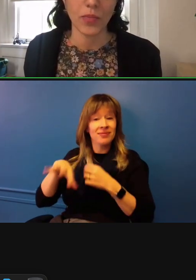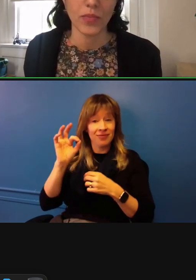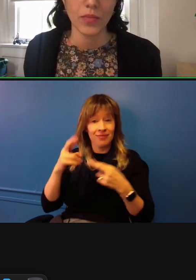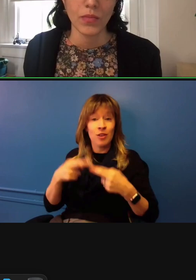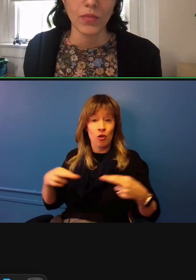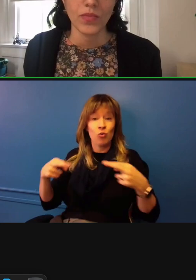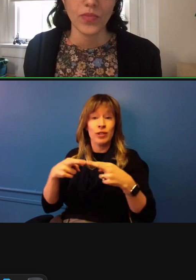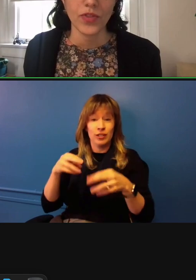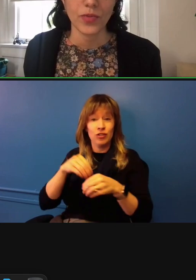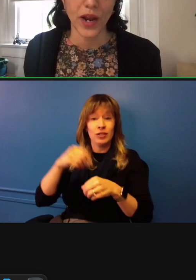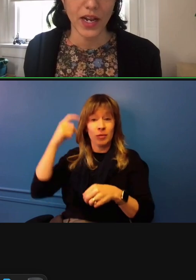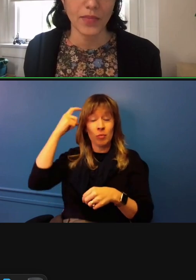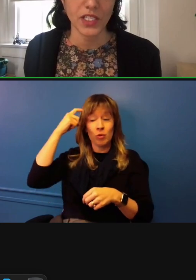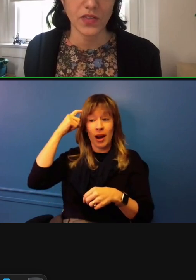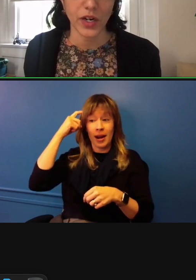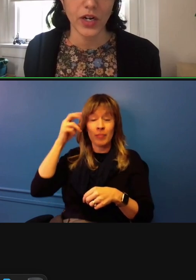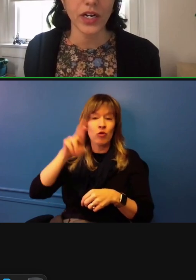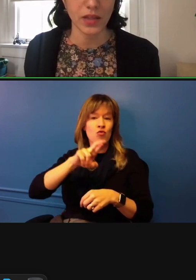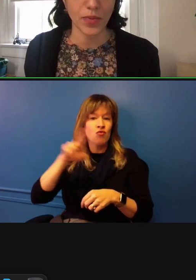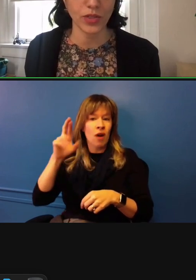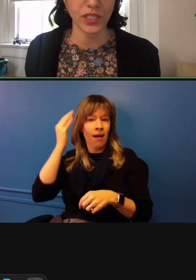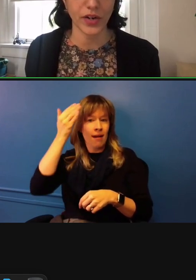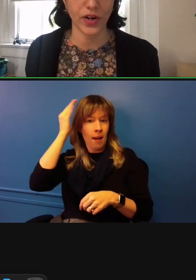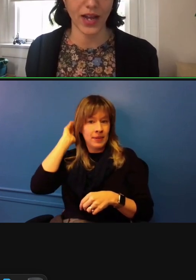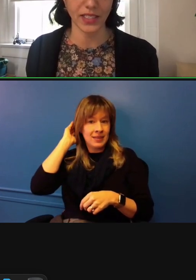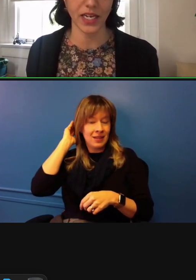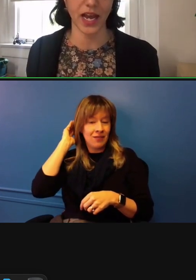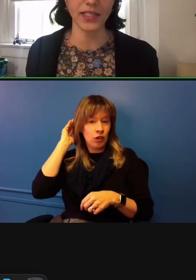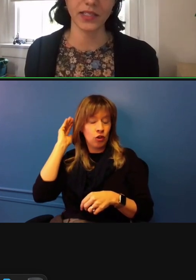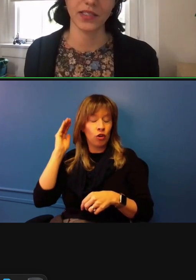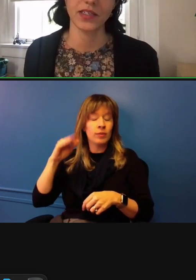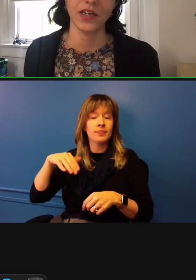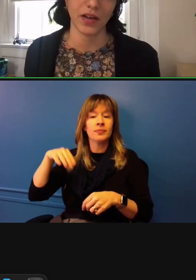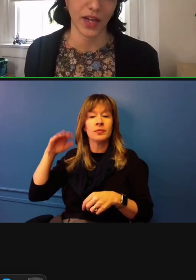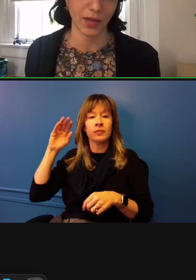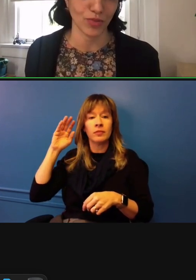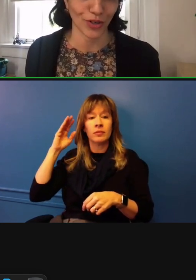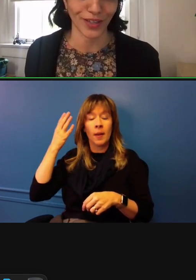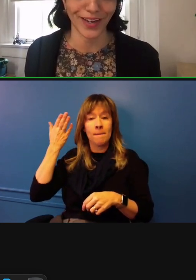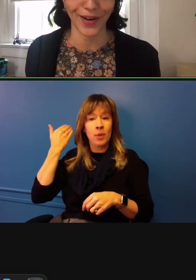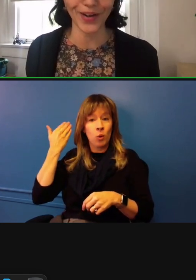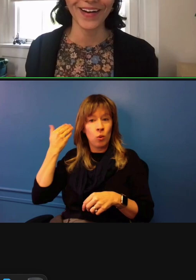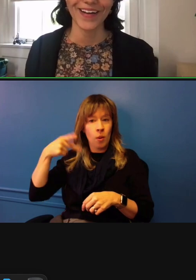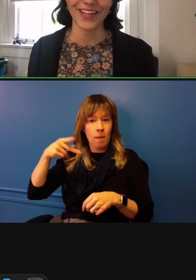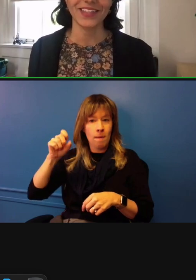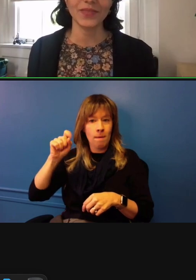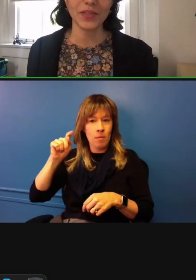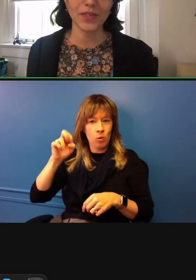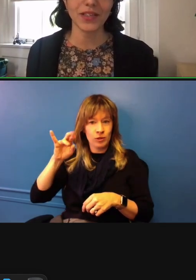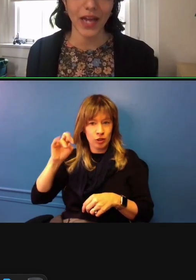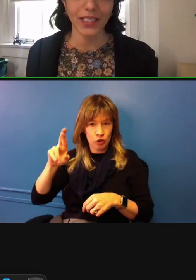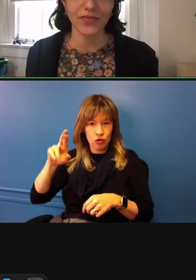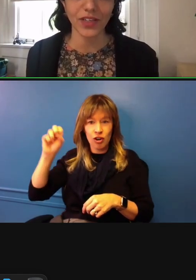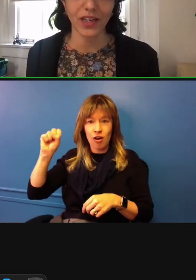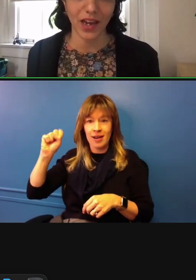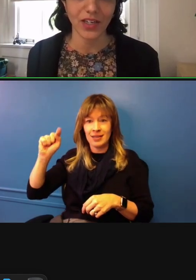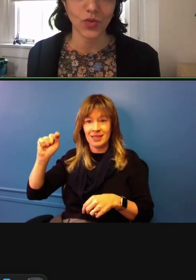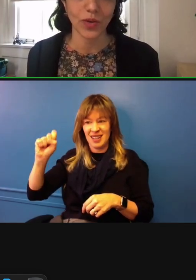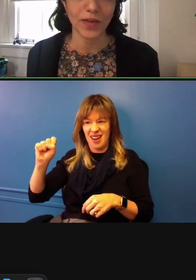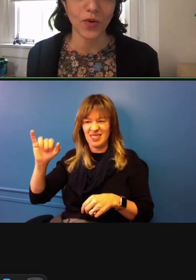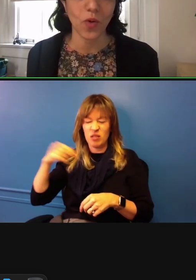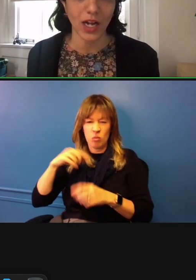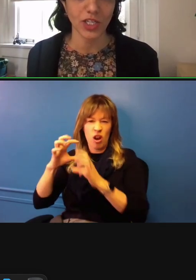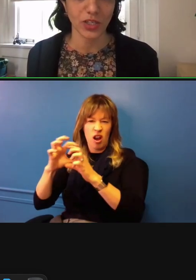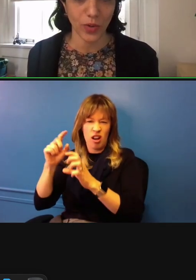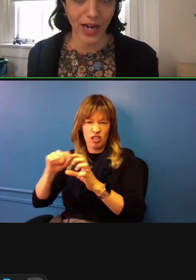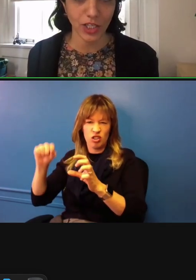in the right hemisphere in the posterior STS that I'm circling here that seems to be selectively engaged